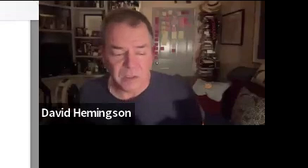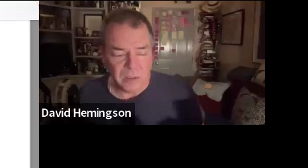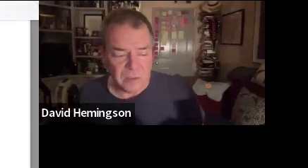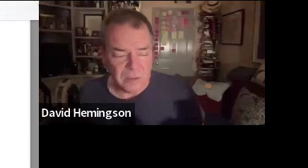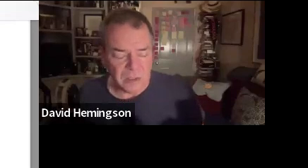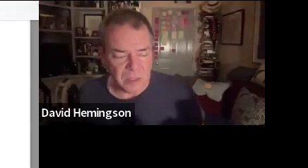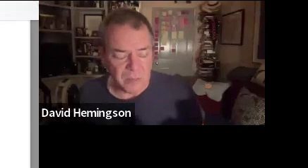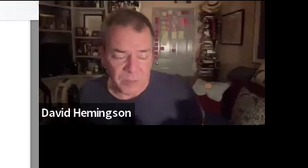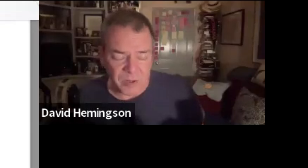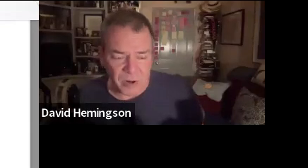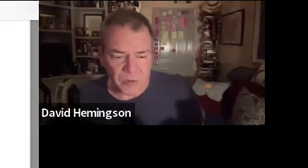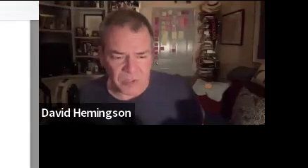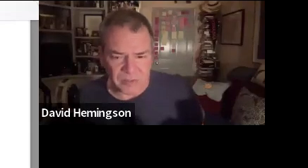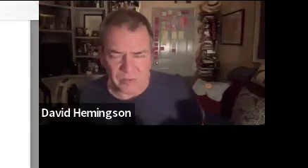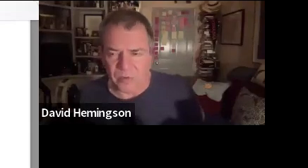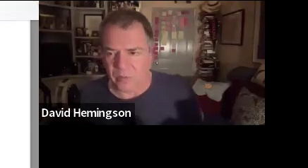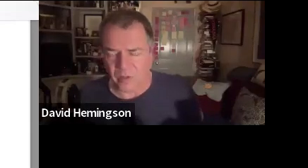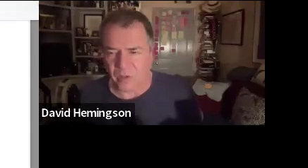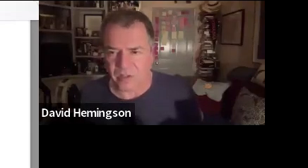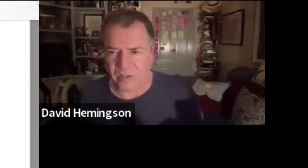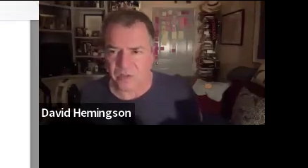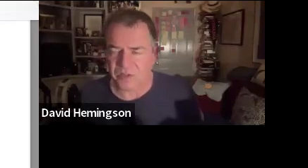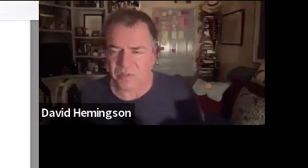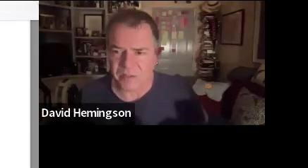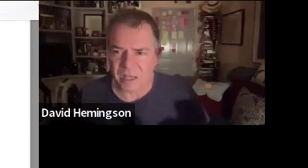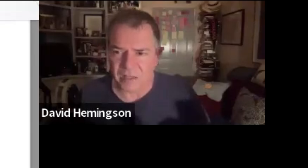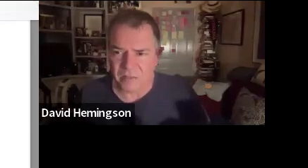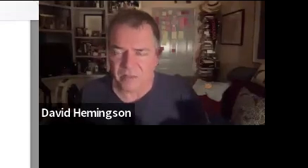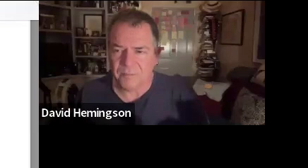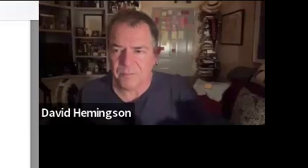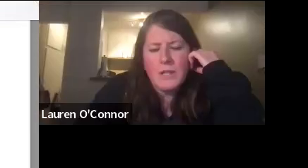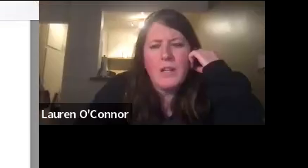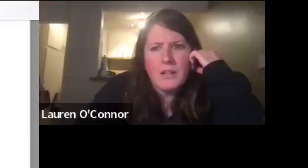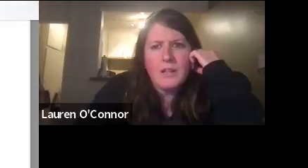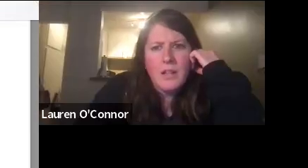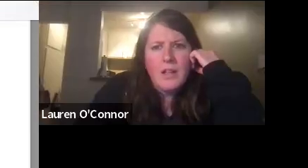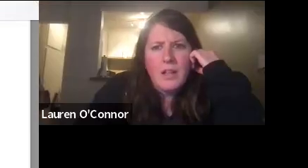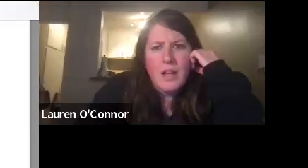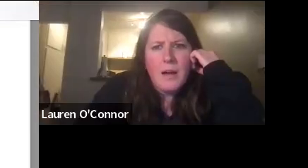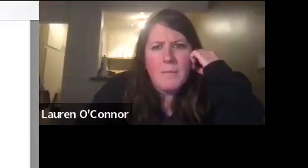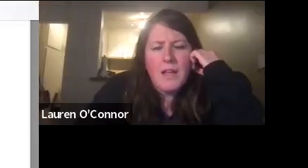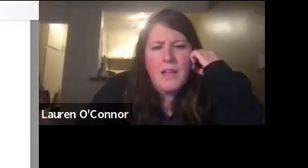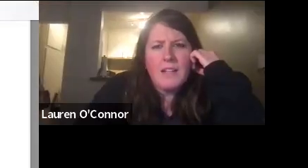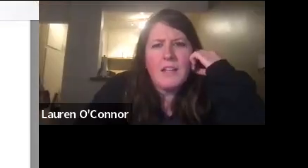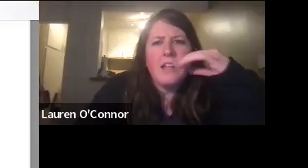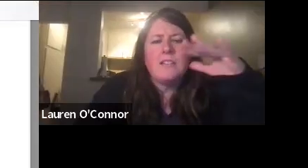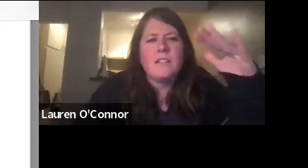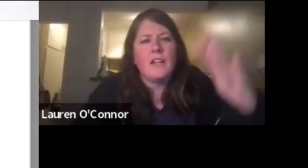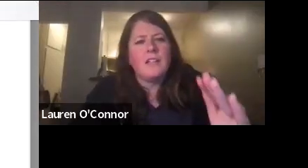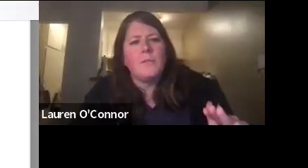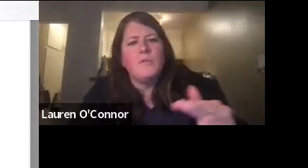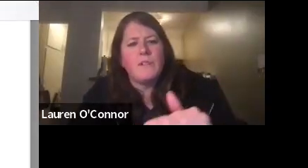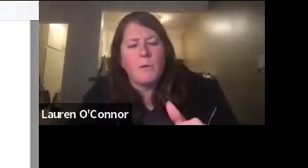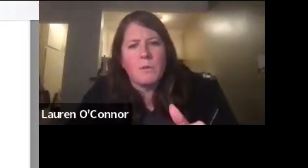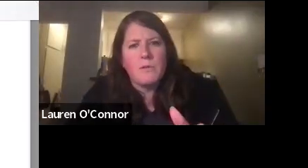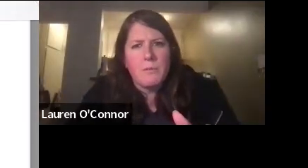go, you know, and be heartbroken at the condition in which he found his dad, you know? Oh yeah. And kind